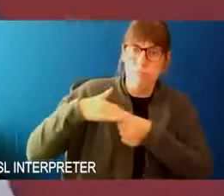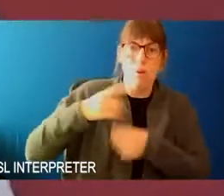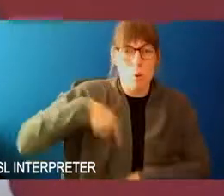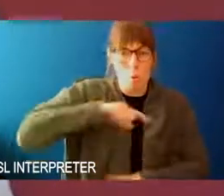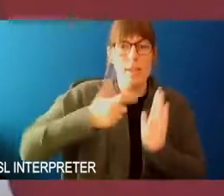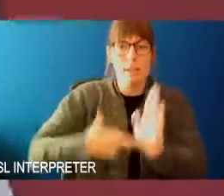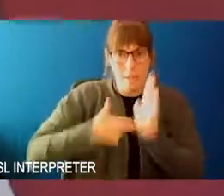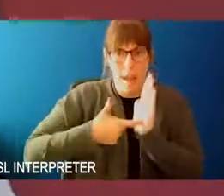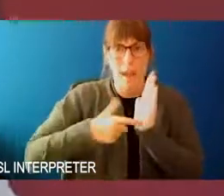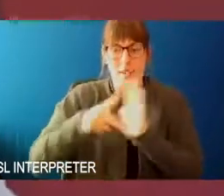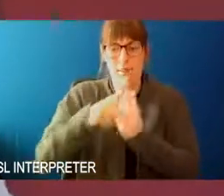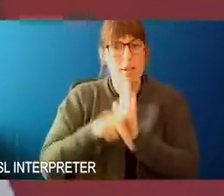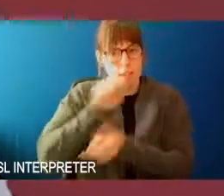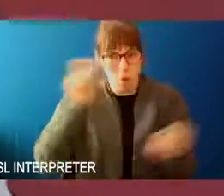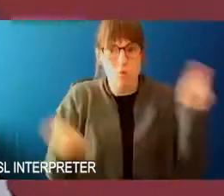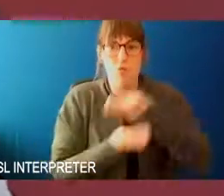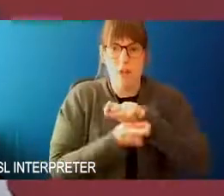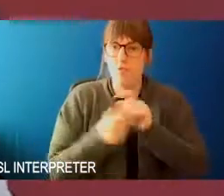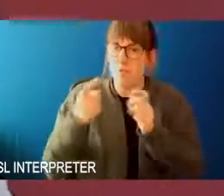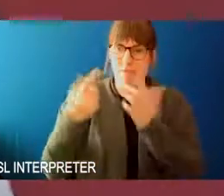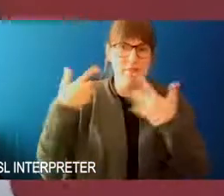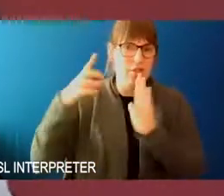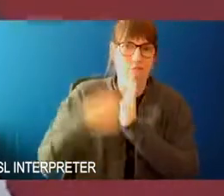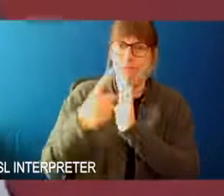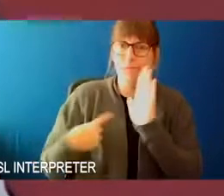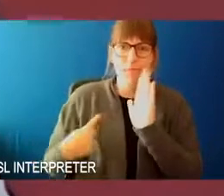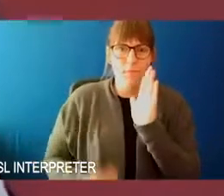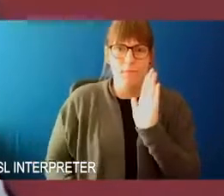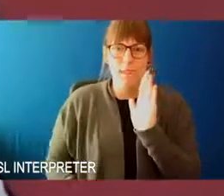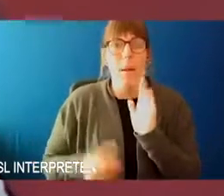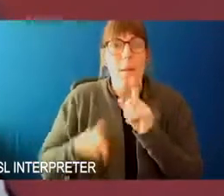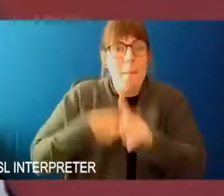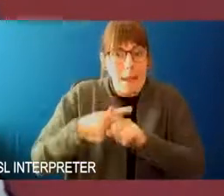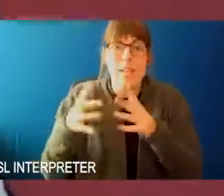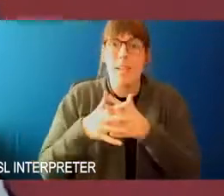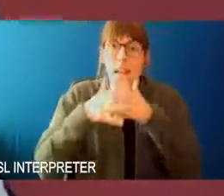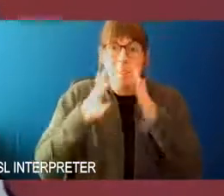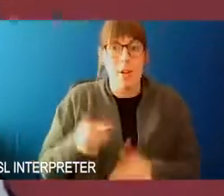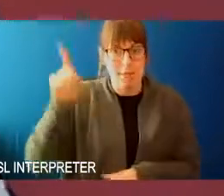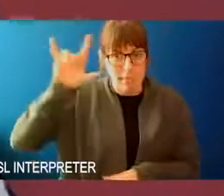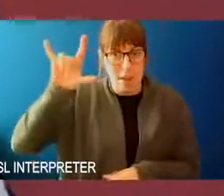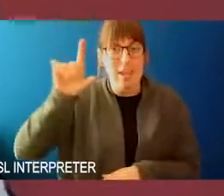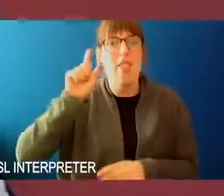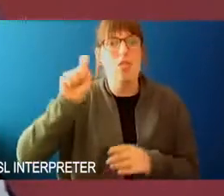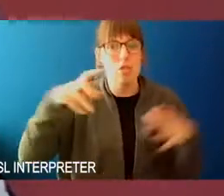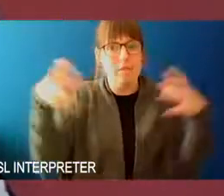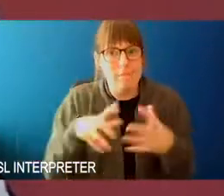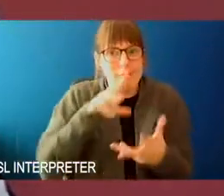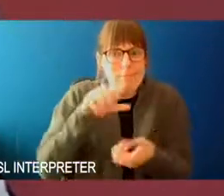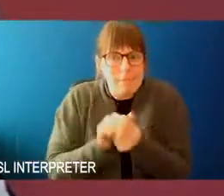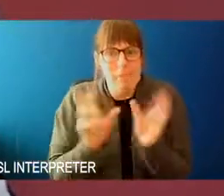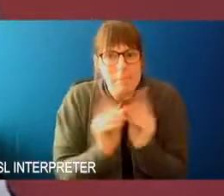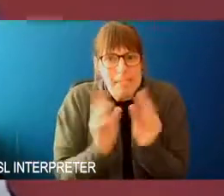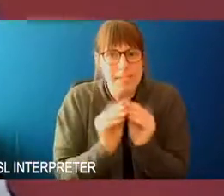American Airlines had done this, and that we demanded the reversal of the discriminatory policy, and further that American Airlines